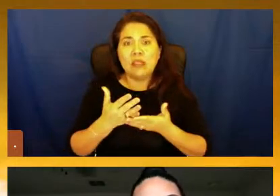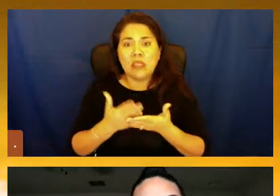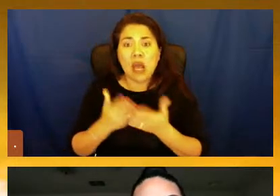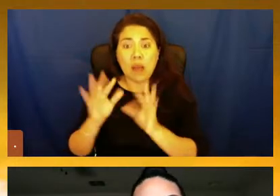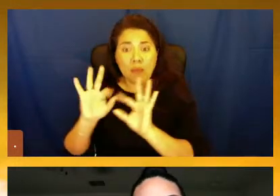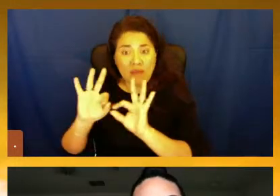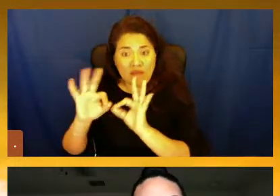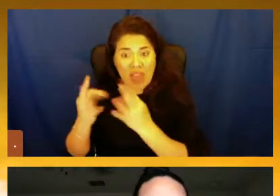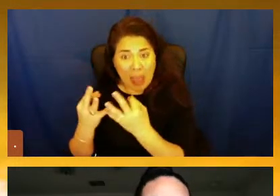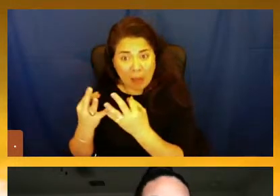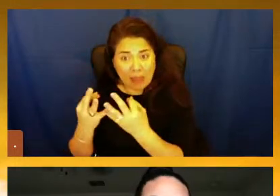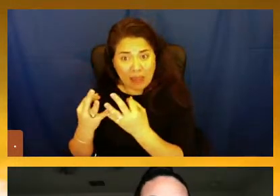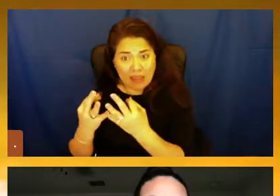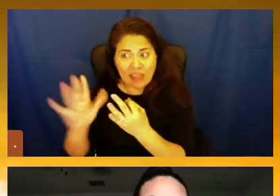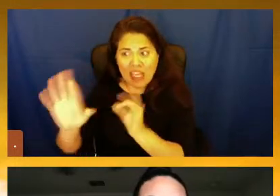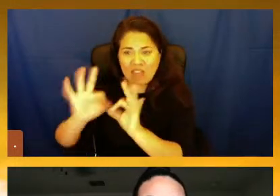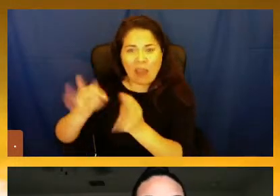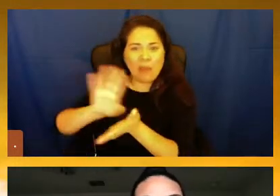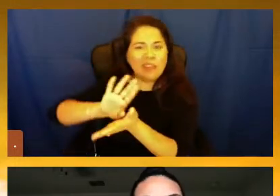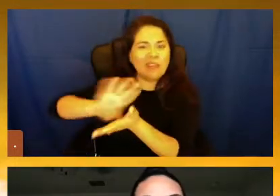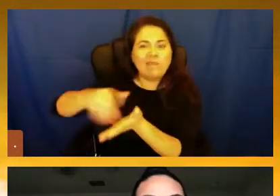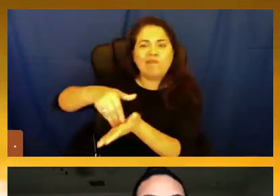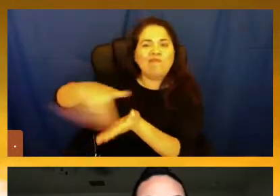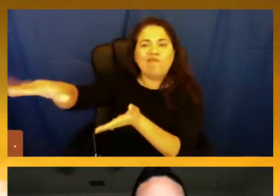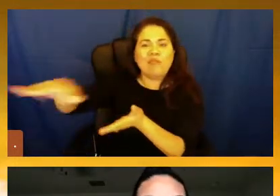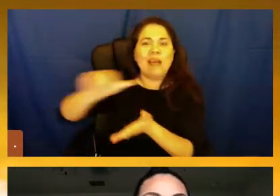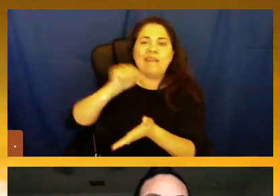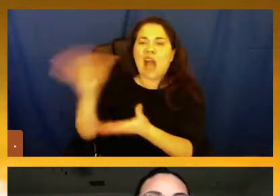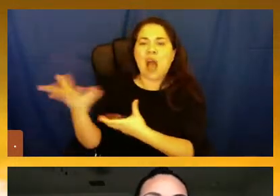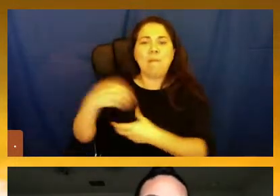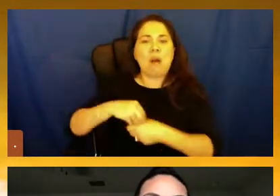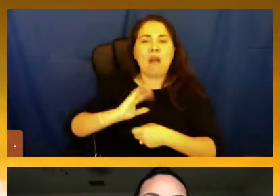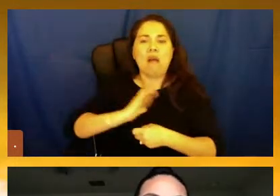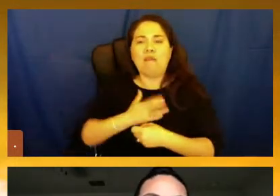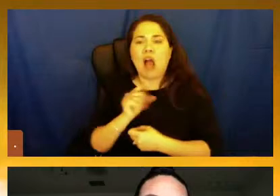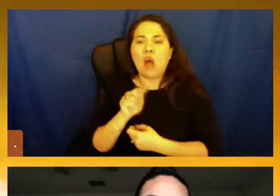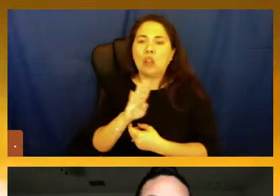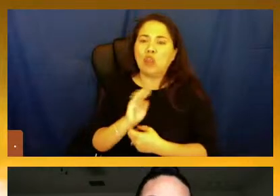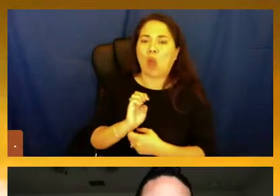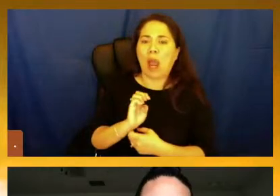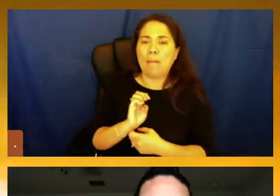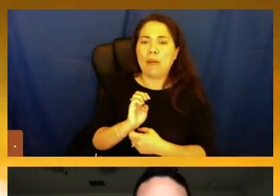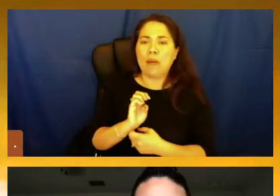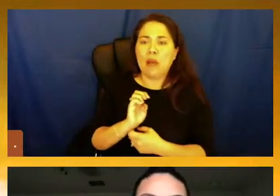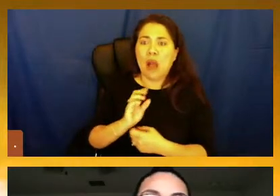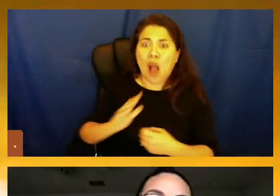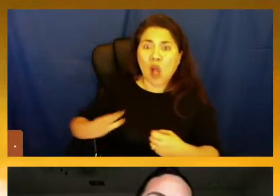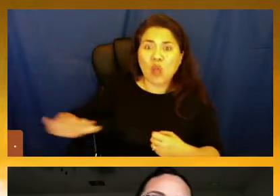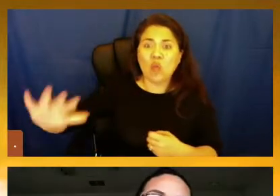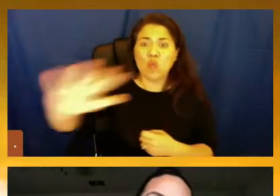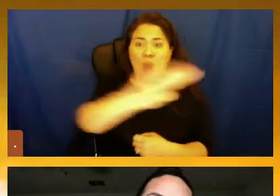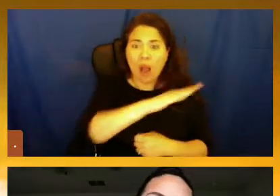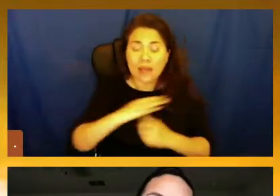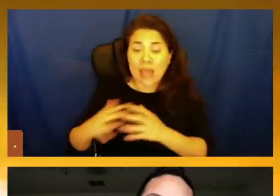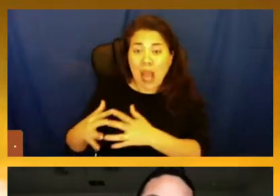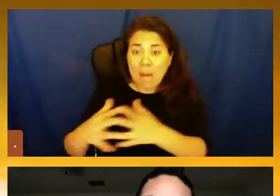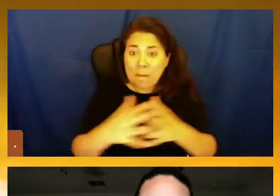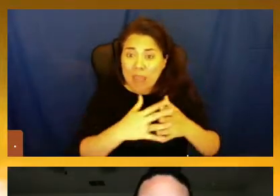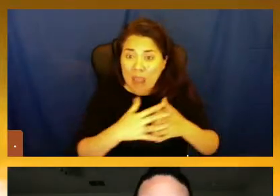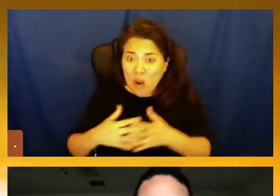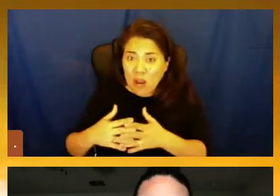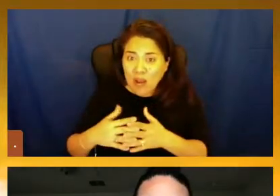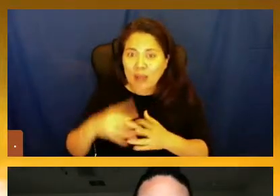families and families being kicked out of tribal communities across this country because